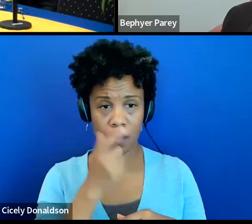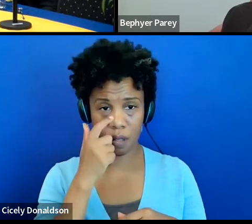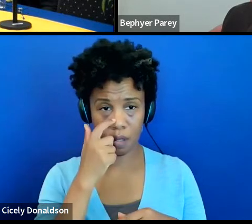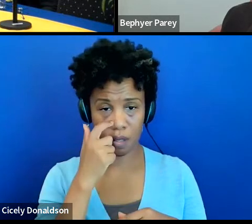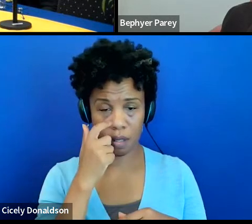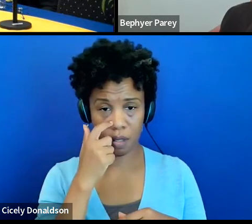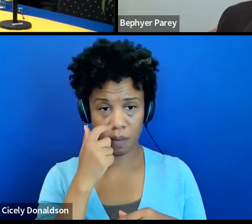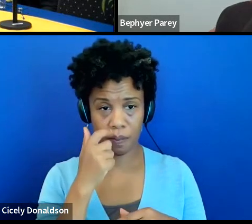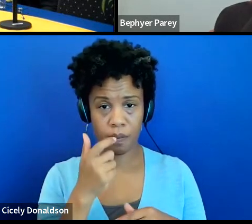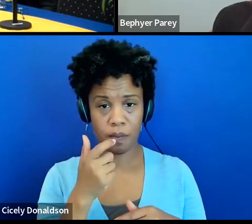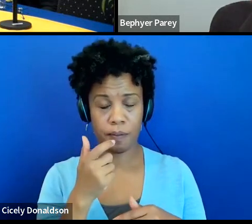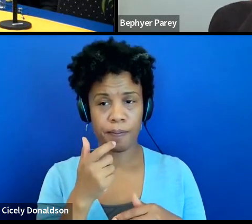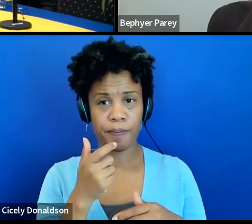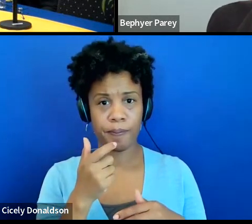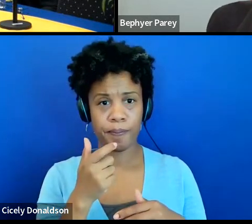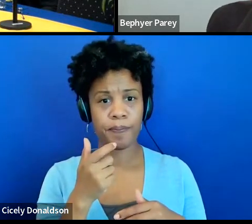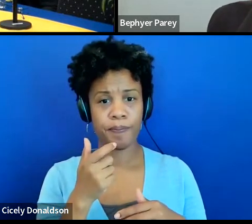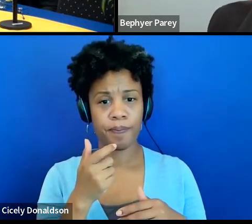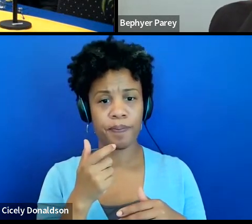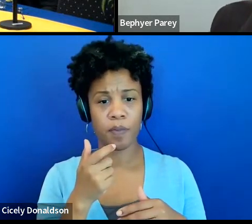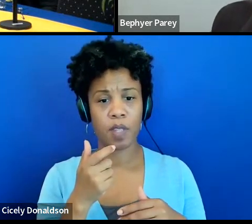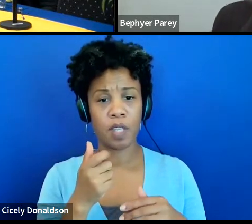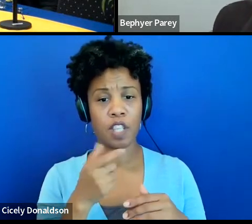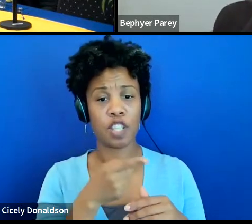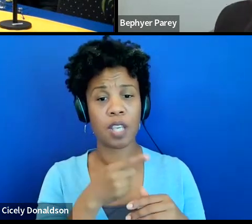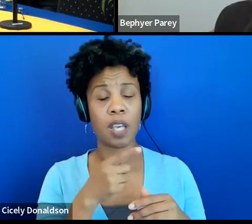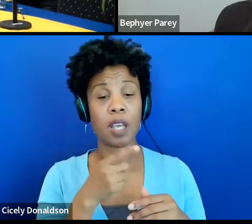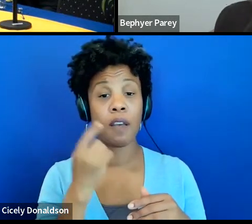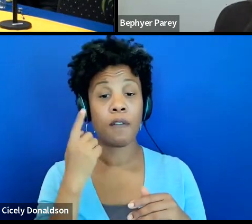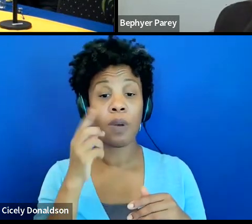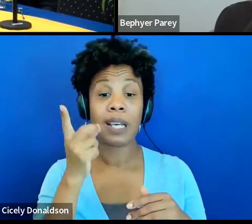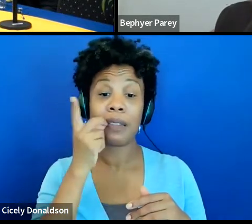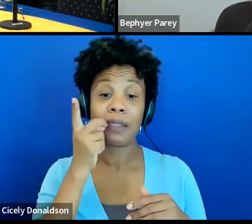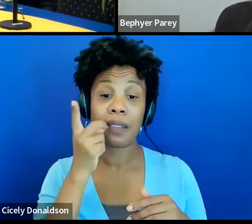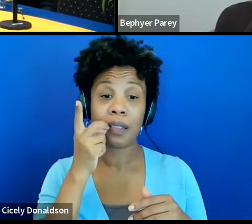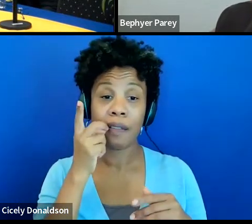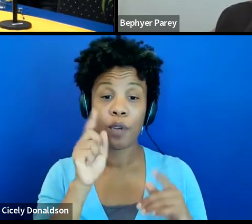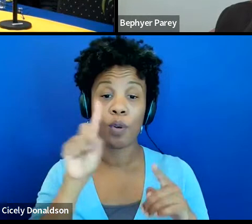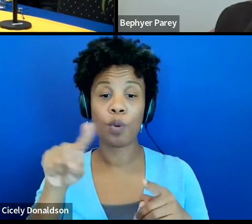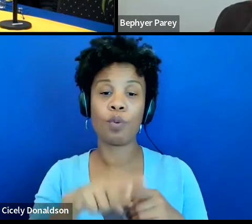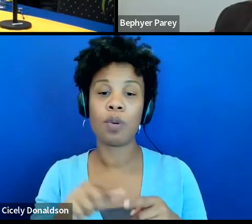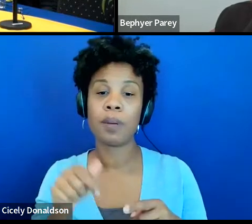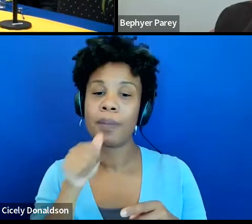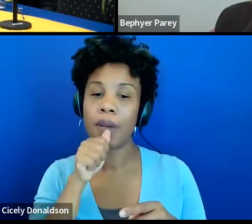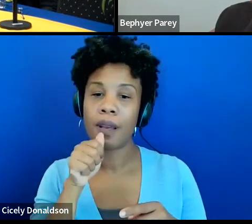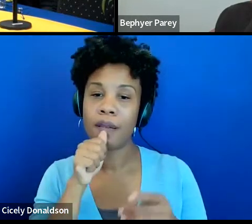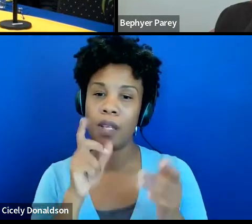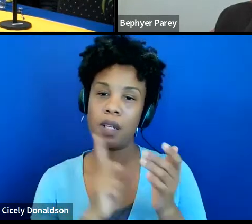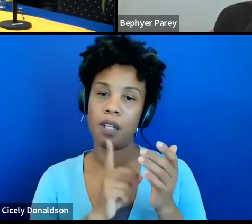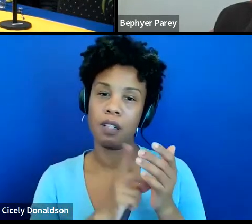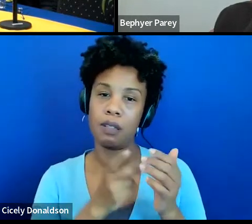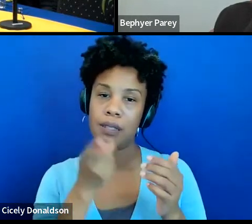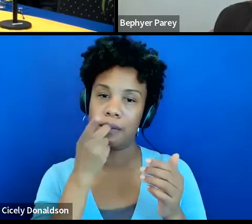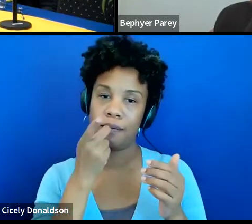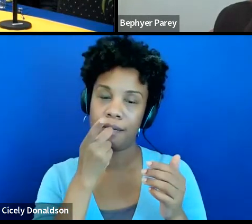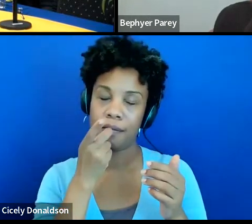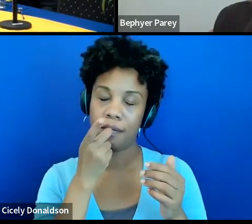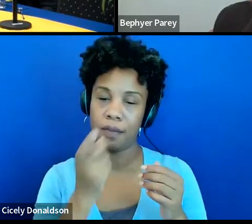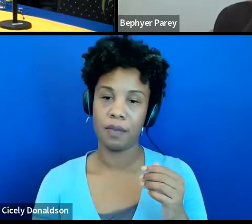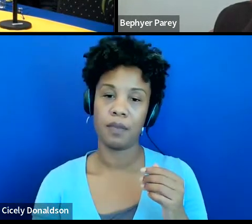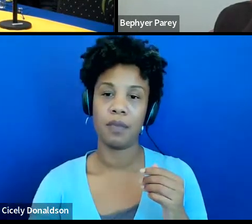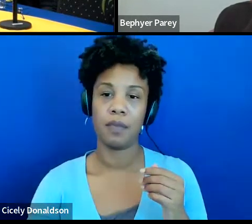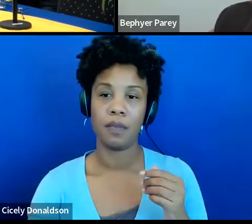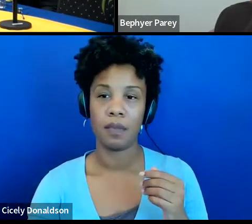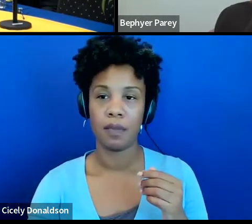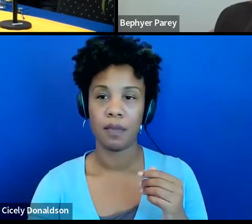care, I have to take her to a private doctor. And I have to make sure I have